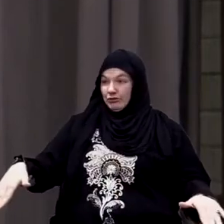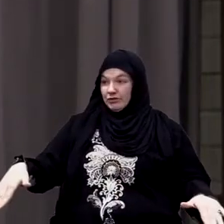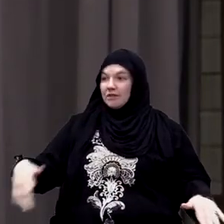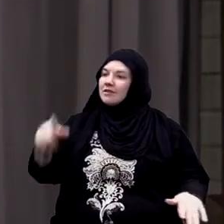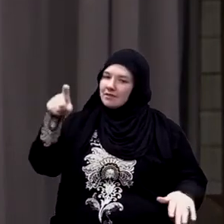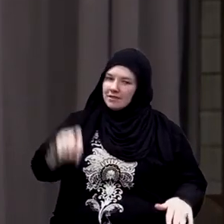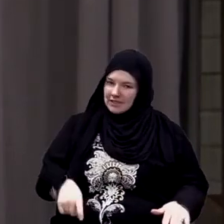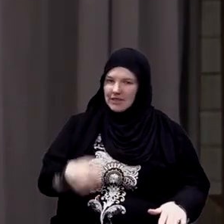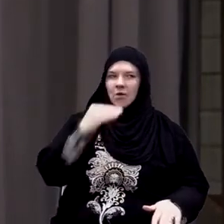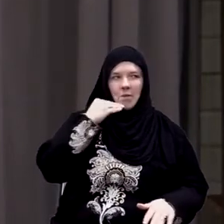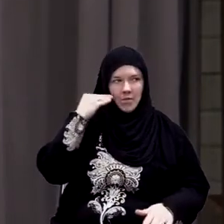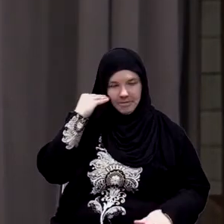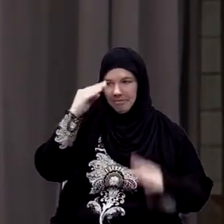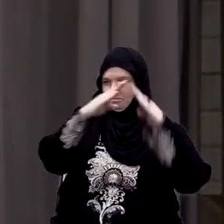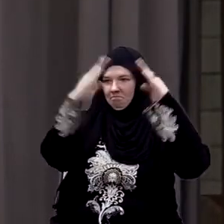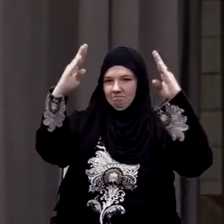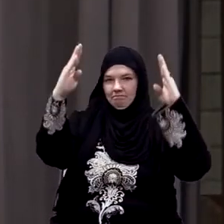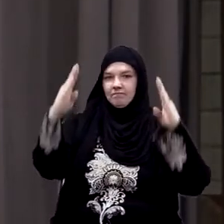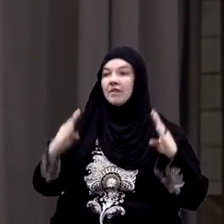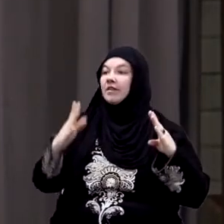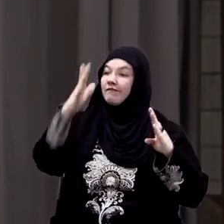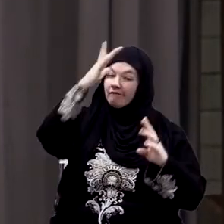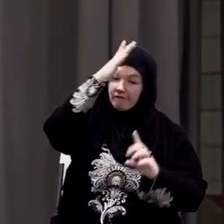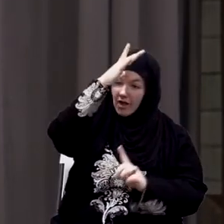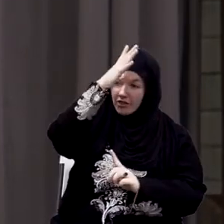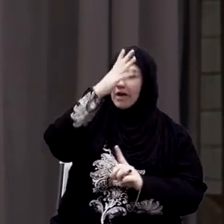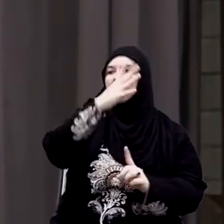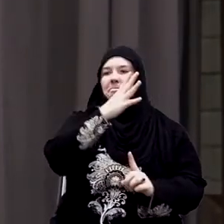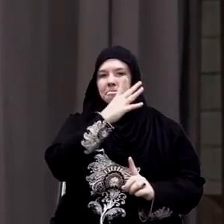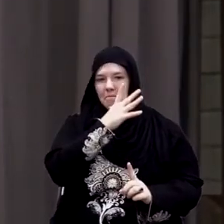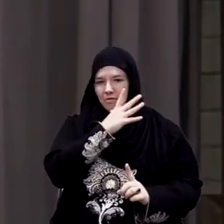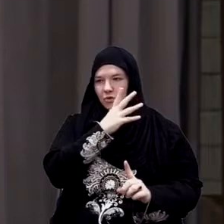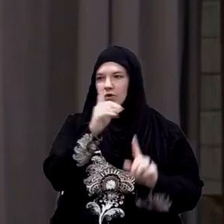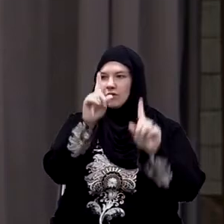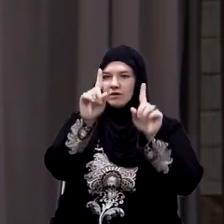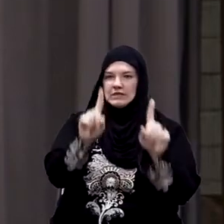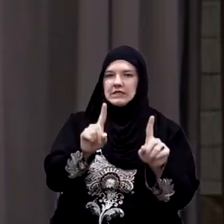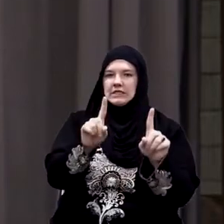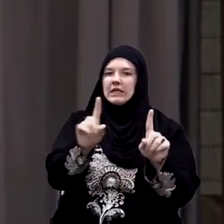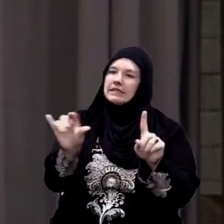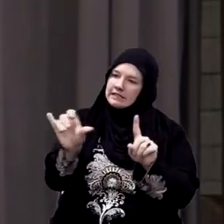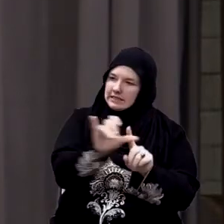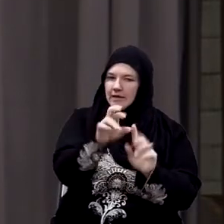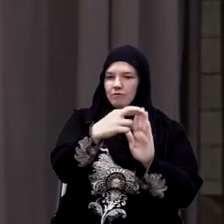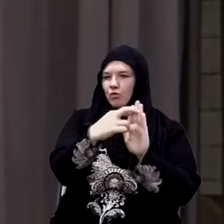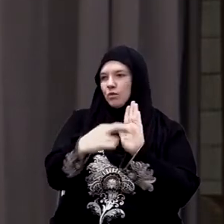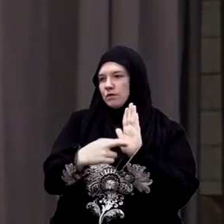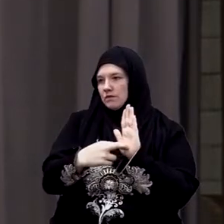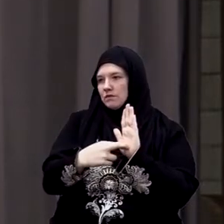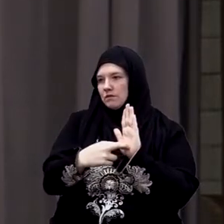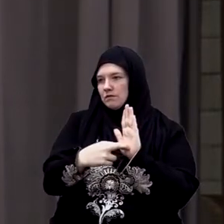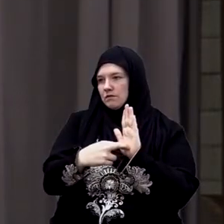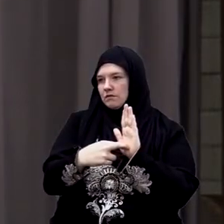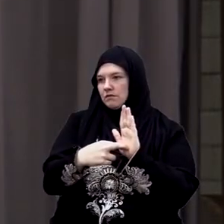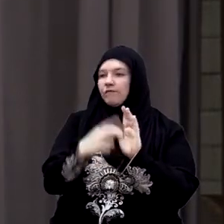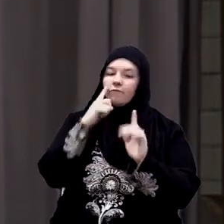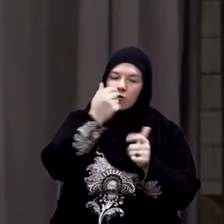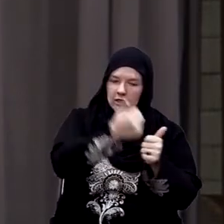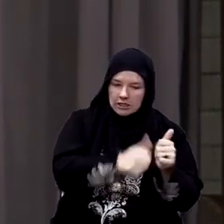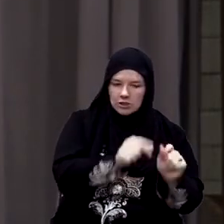household in which the father and the mother have one and the same policy towards each